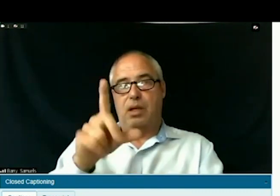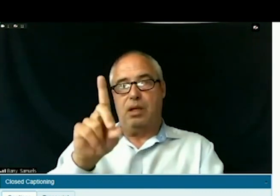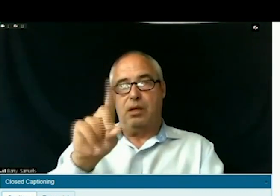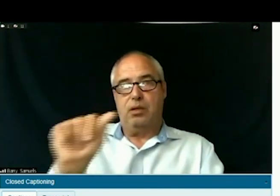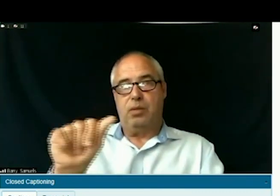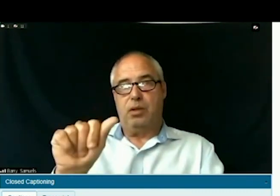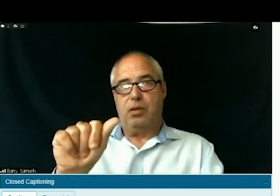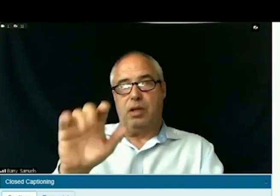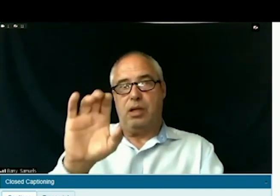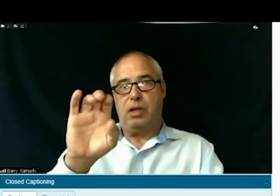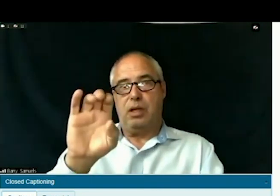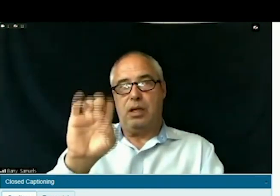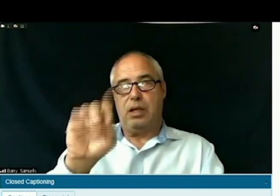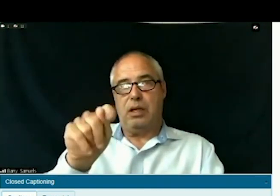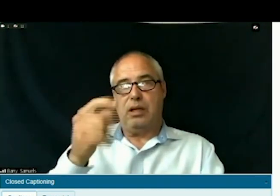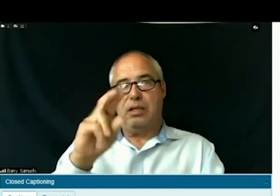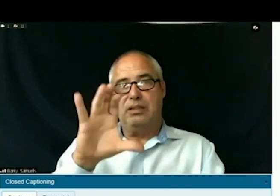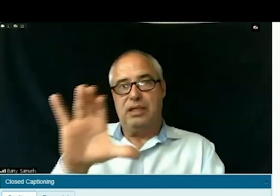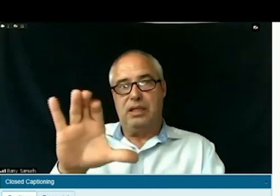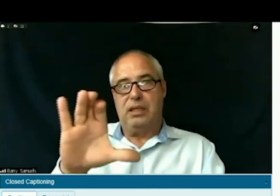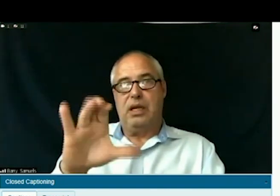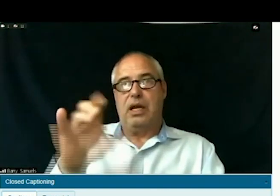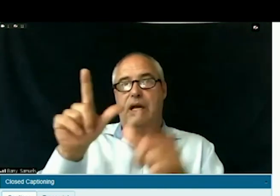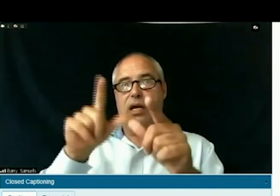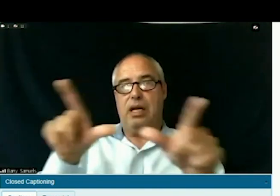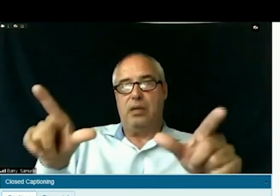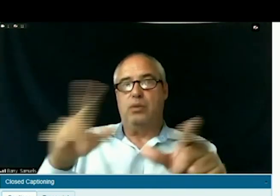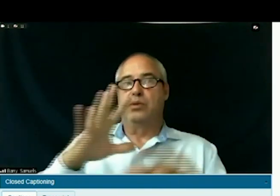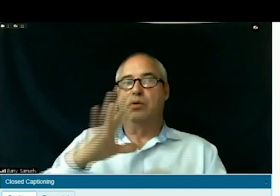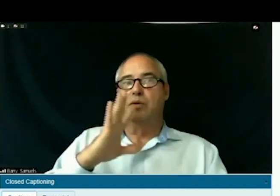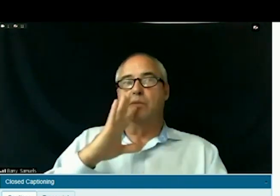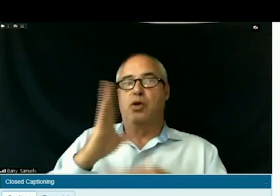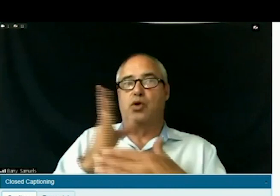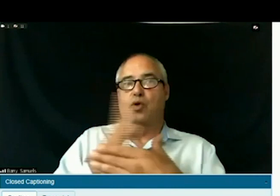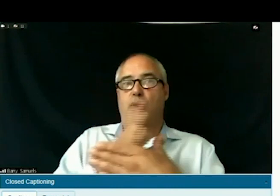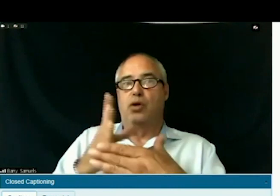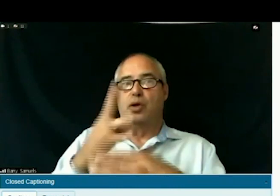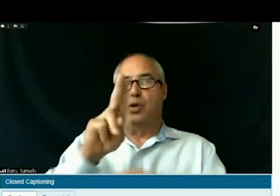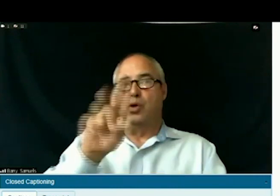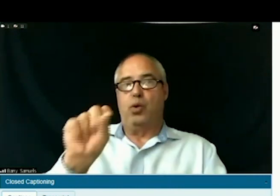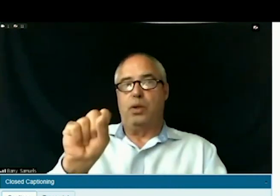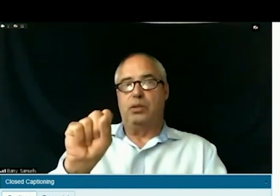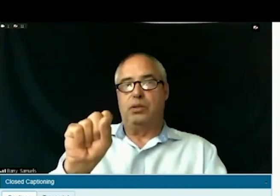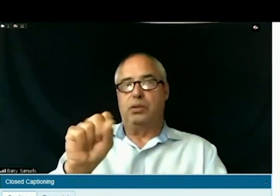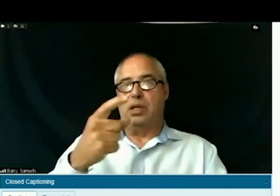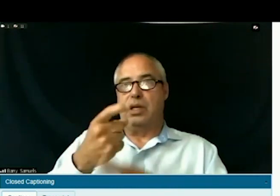ethnicity, language spoken across the United States, territories, and in tribal communities.